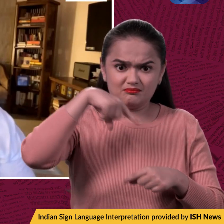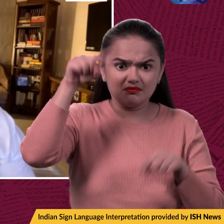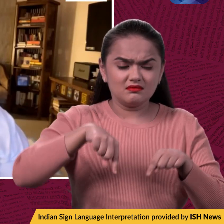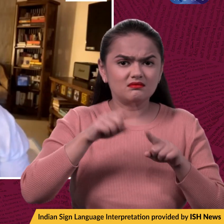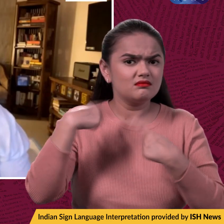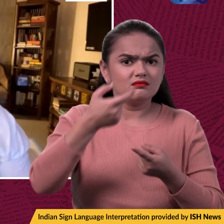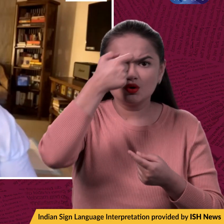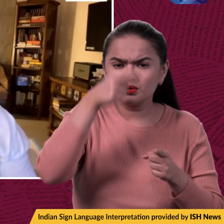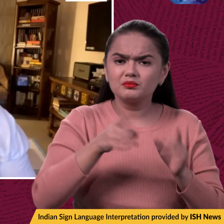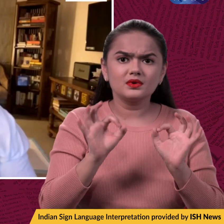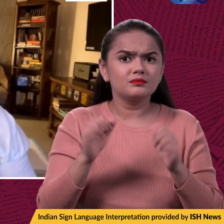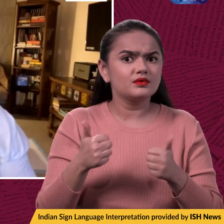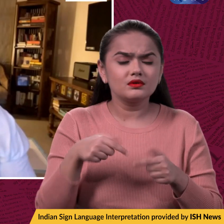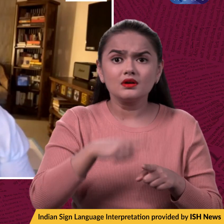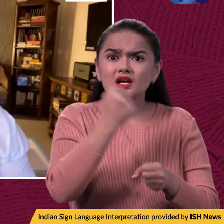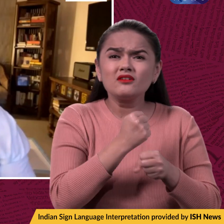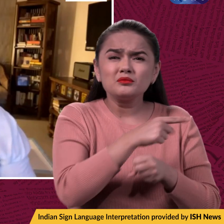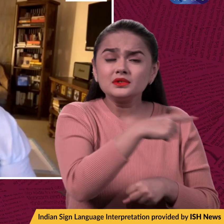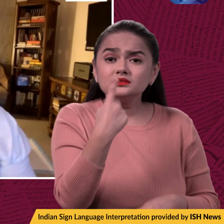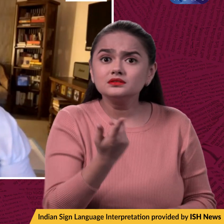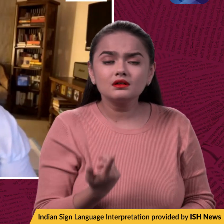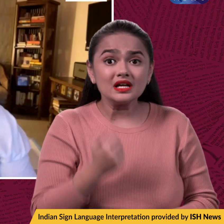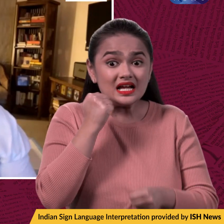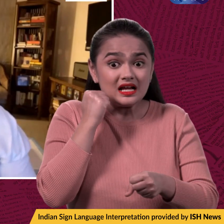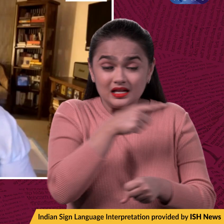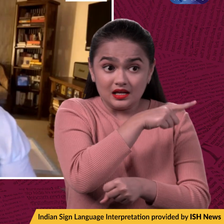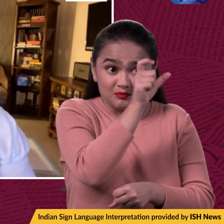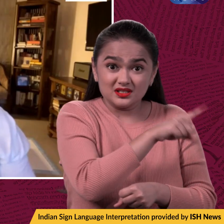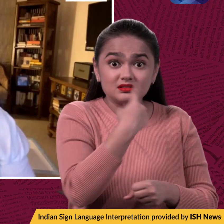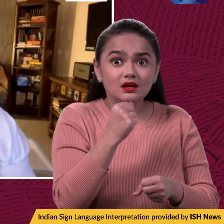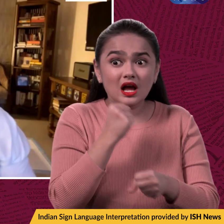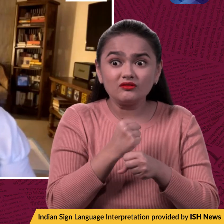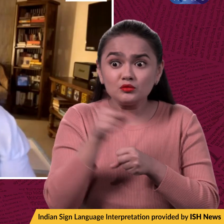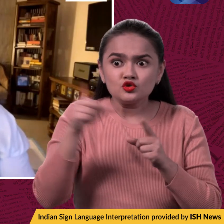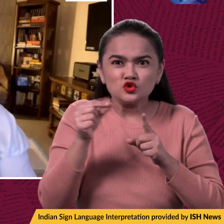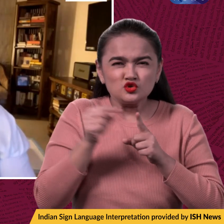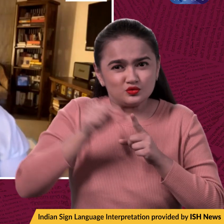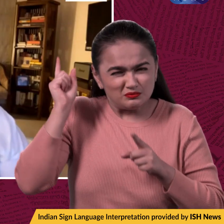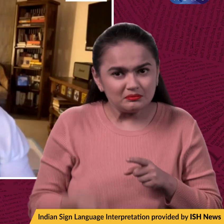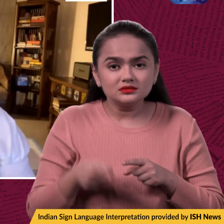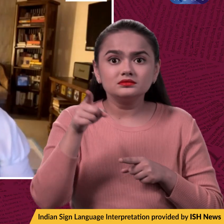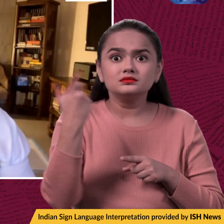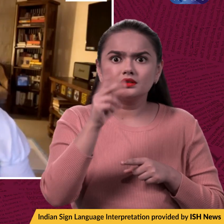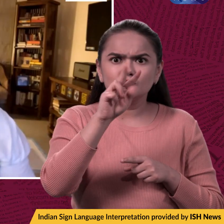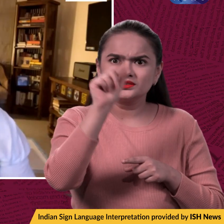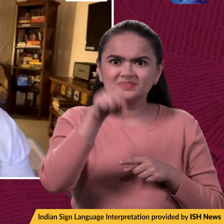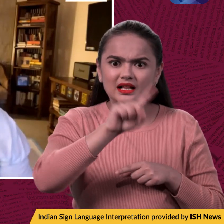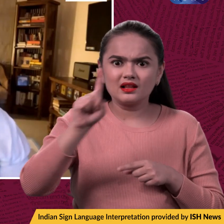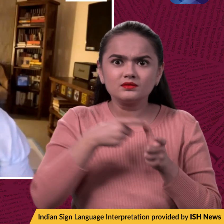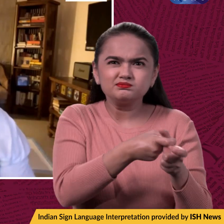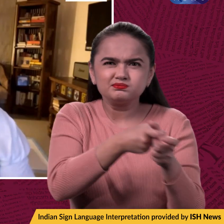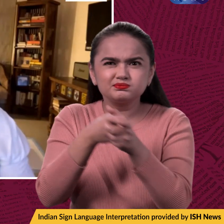Impacted India. Congress MP Manish Tewari has said that the government should have acted in a more severe fashion after